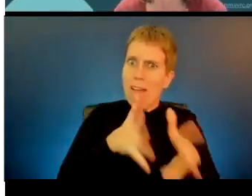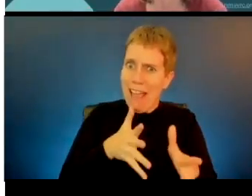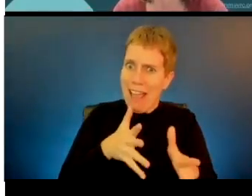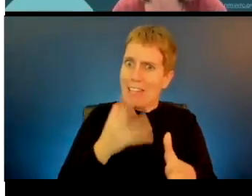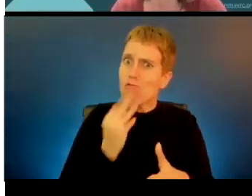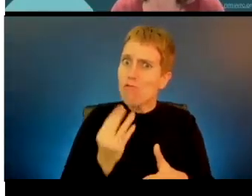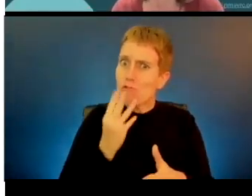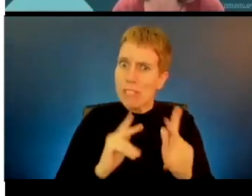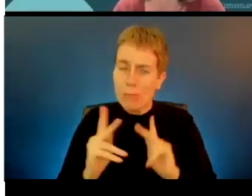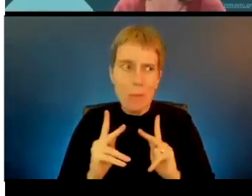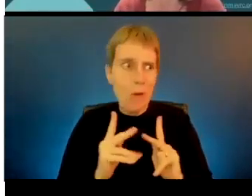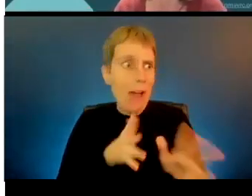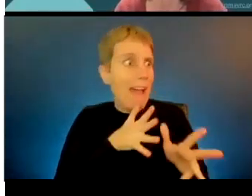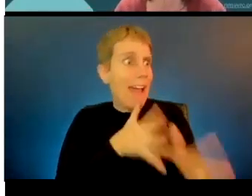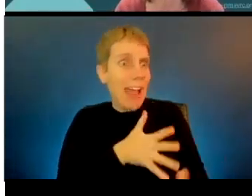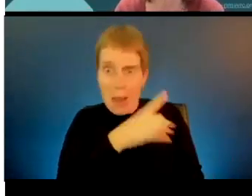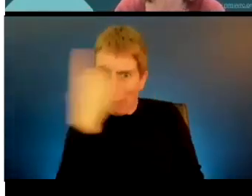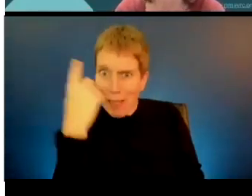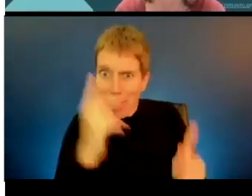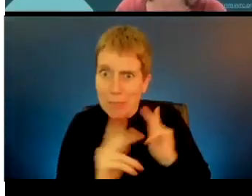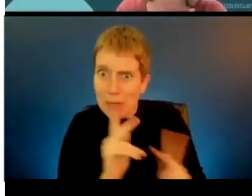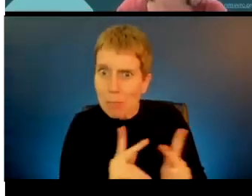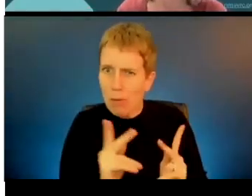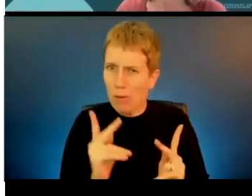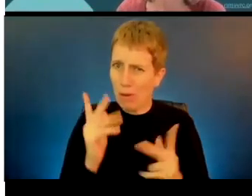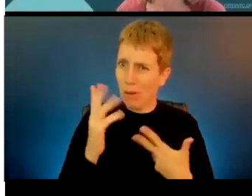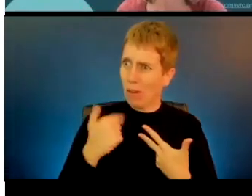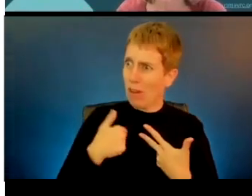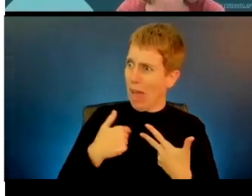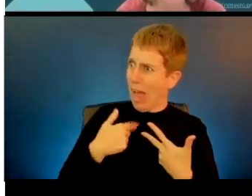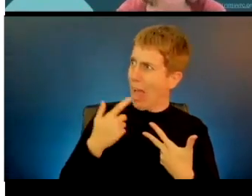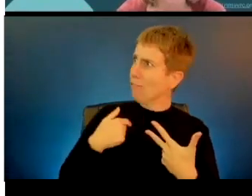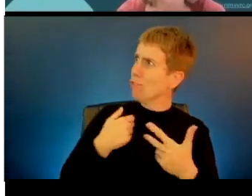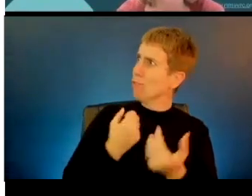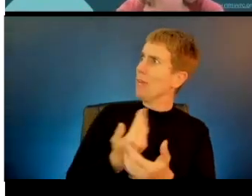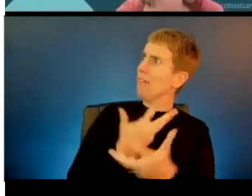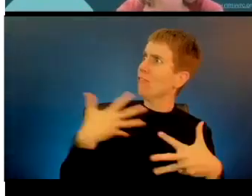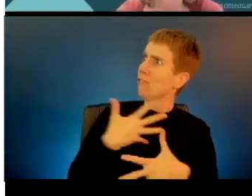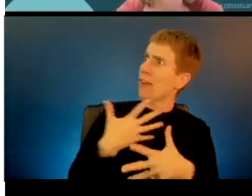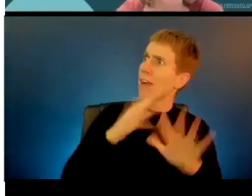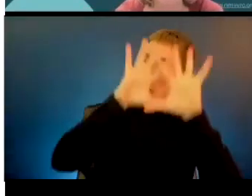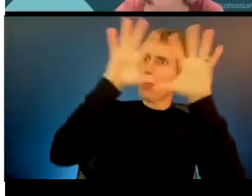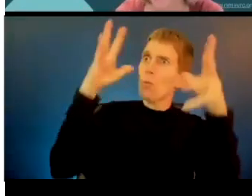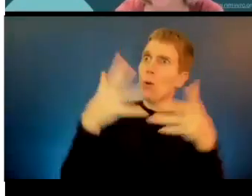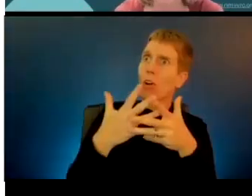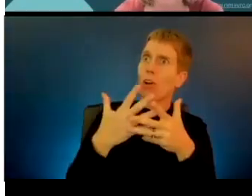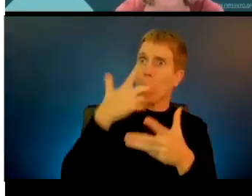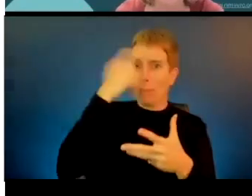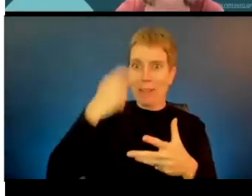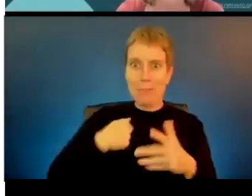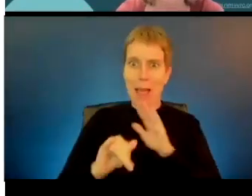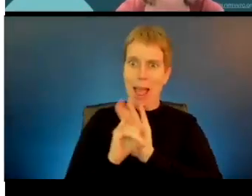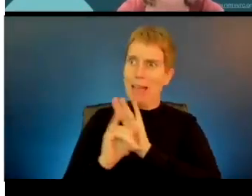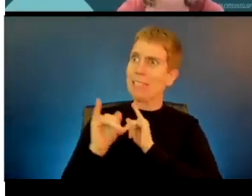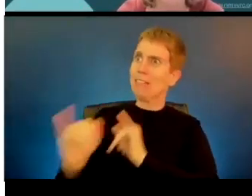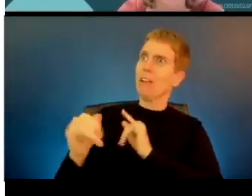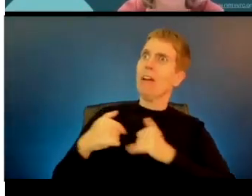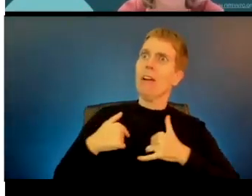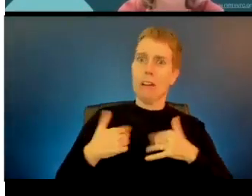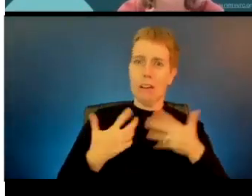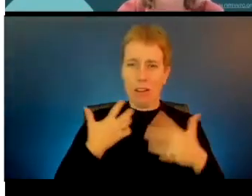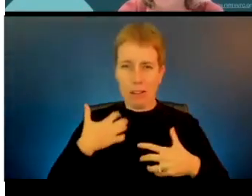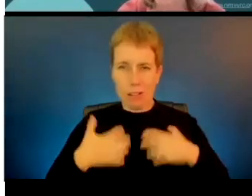and be afraid because I share that identity? And then again, just being faced with ongoing adversities can be particularly challenging for